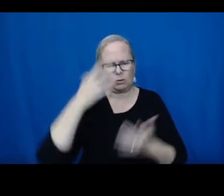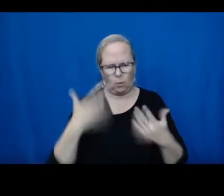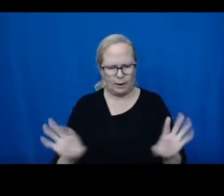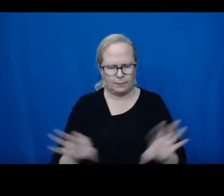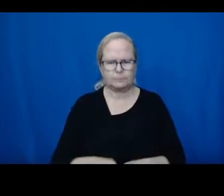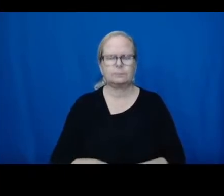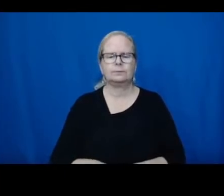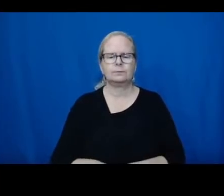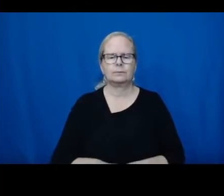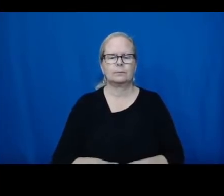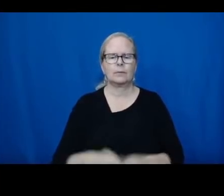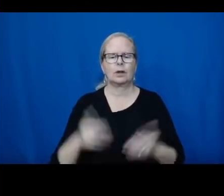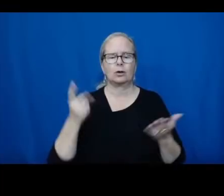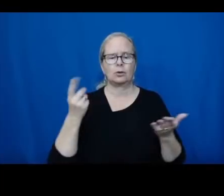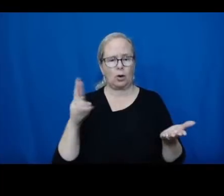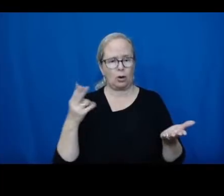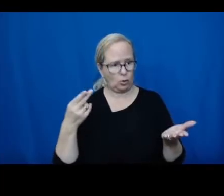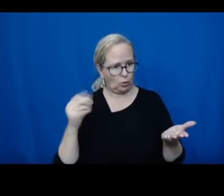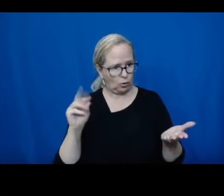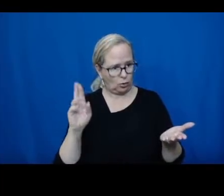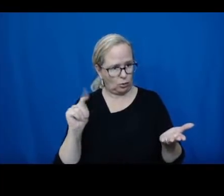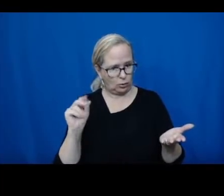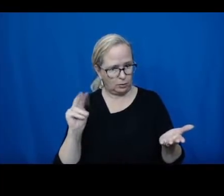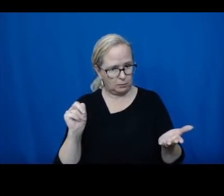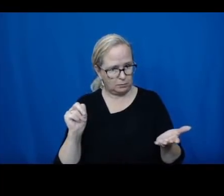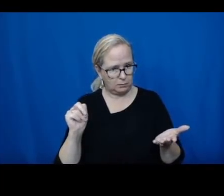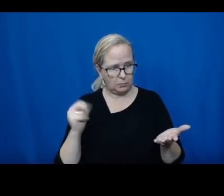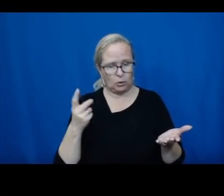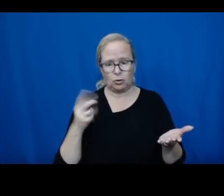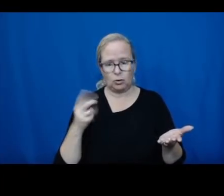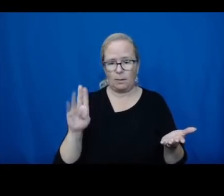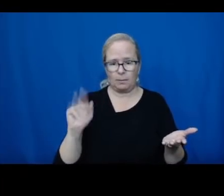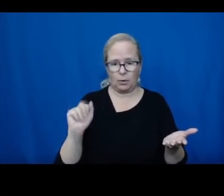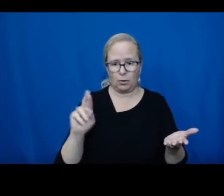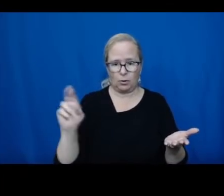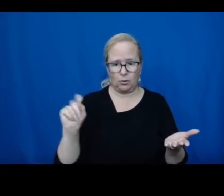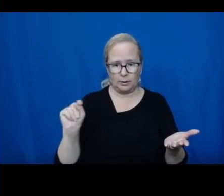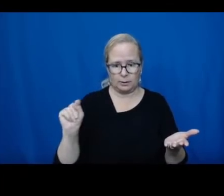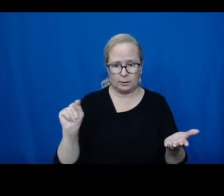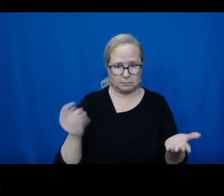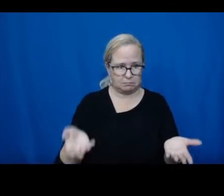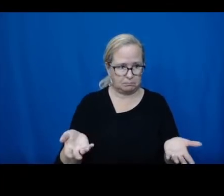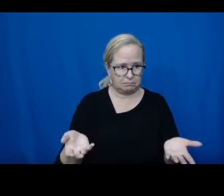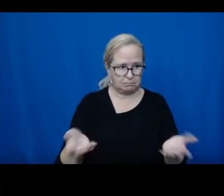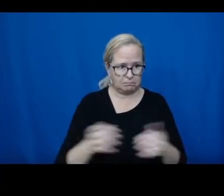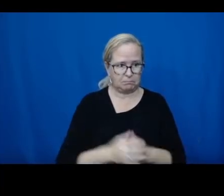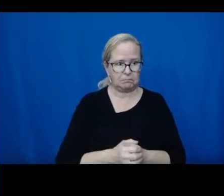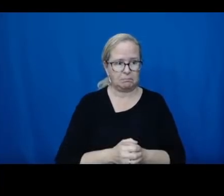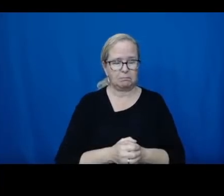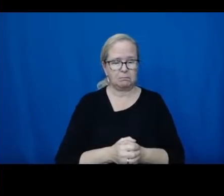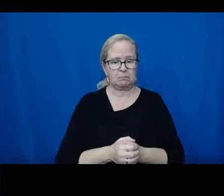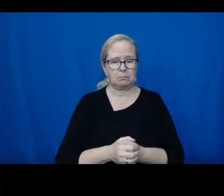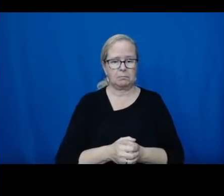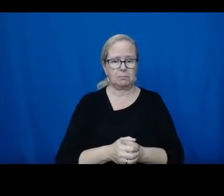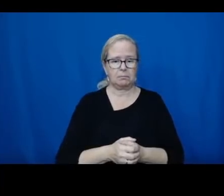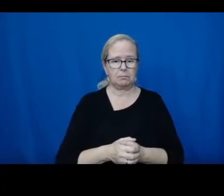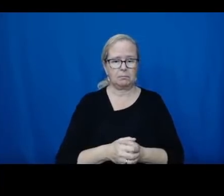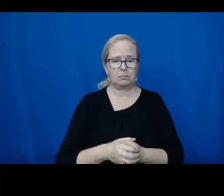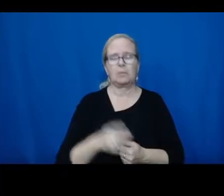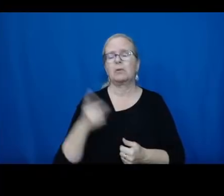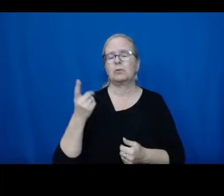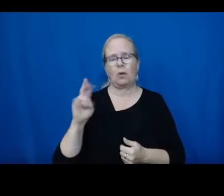Just to echo what was said, I think one of the lowest pieces of hanging fruit